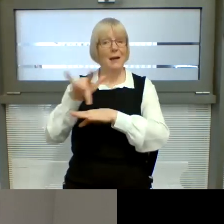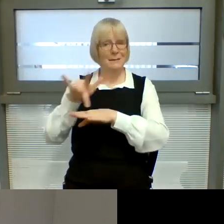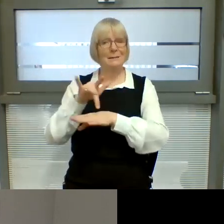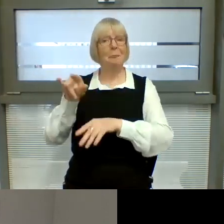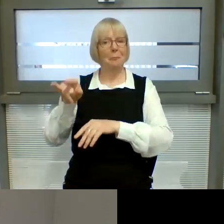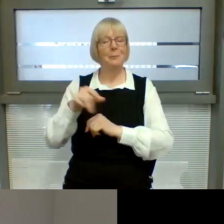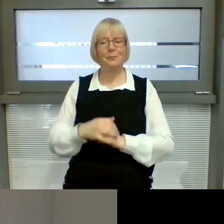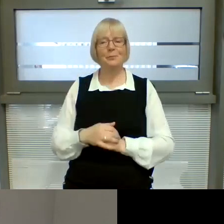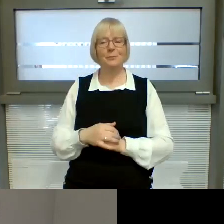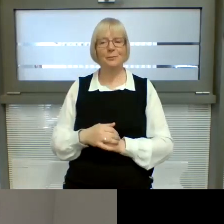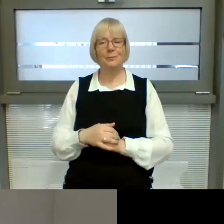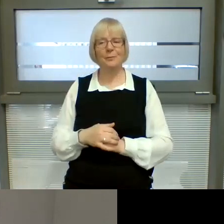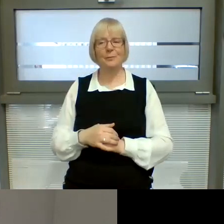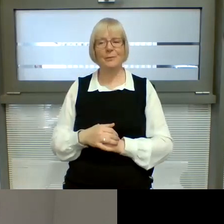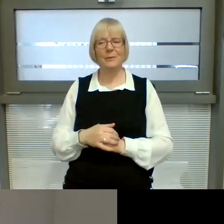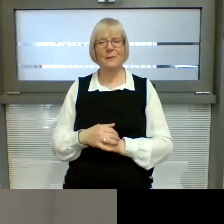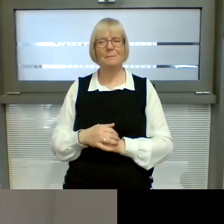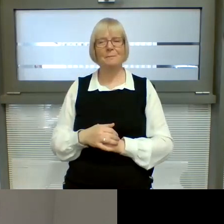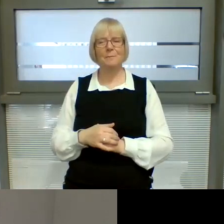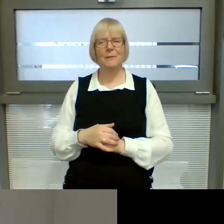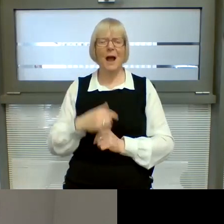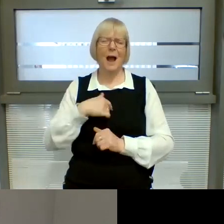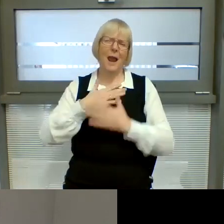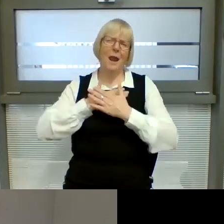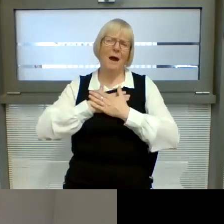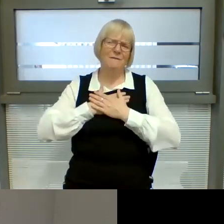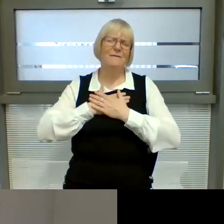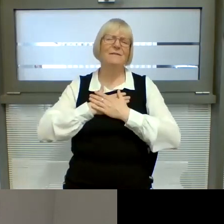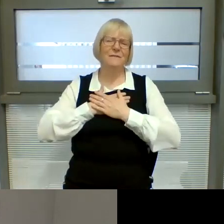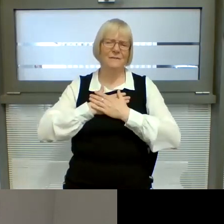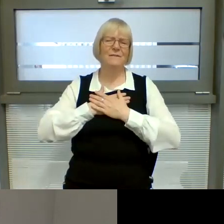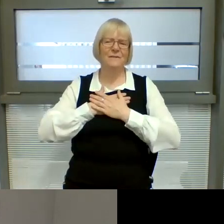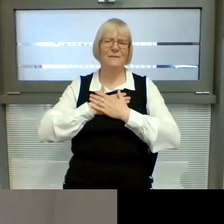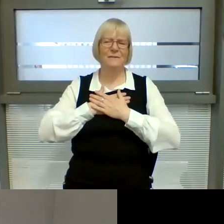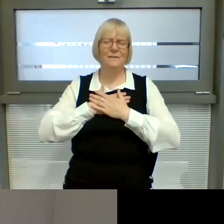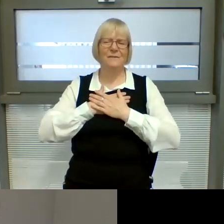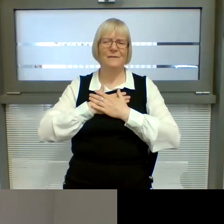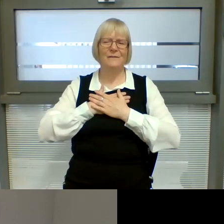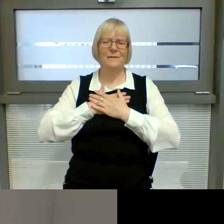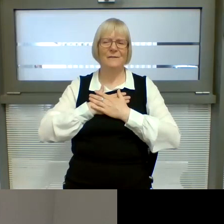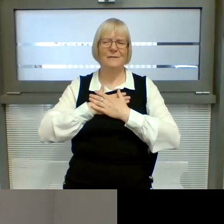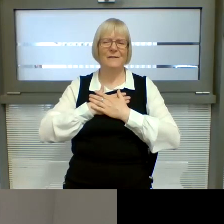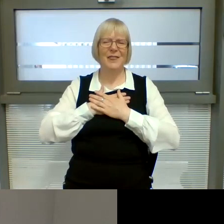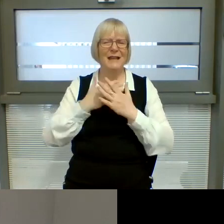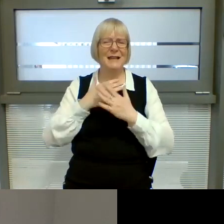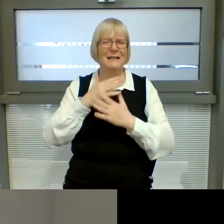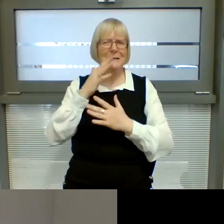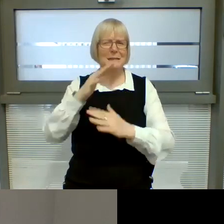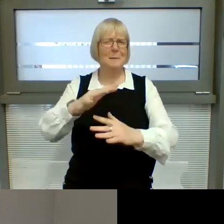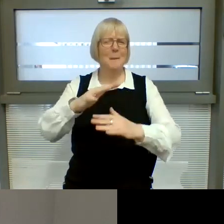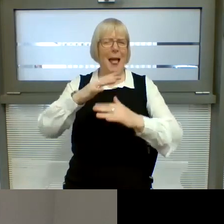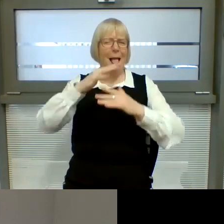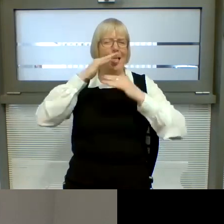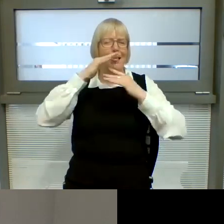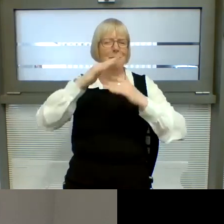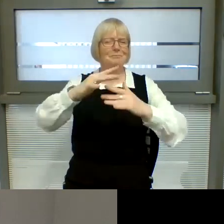and and I always loved being in the back, and the smell of the